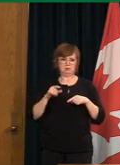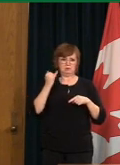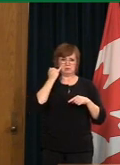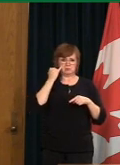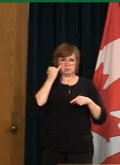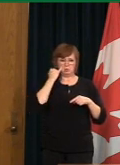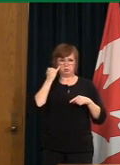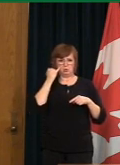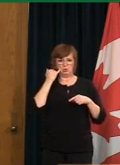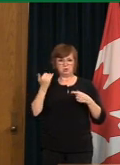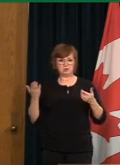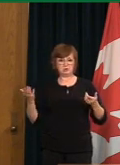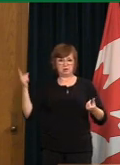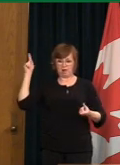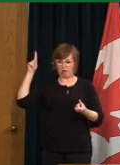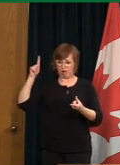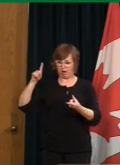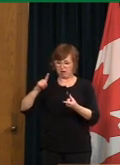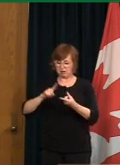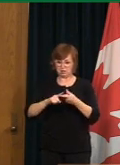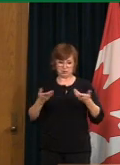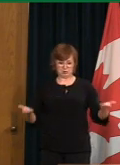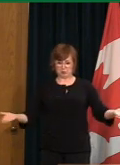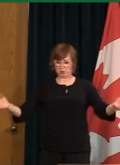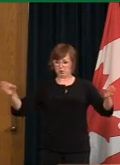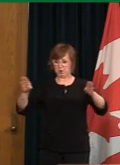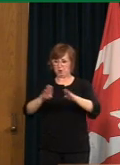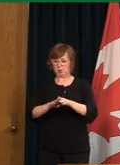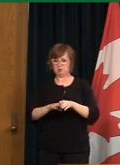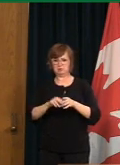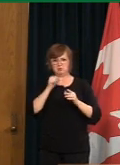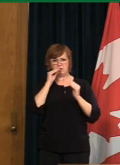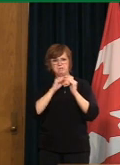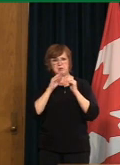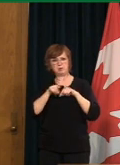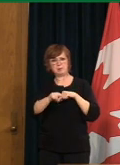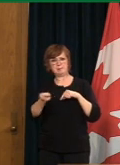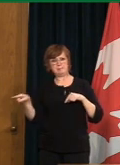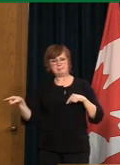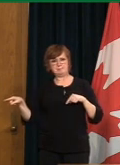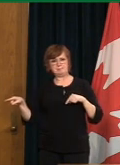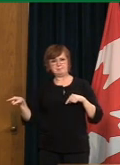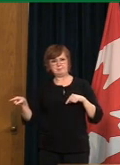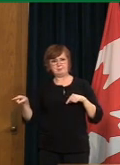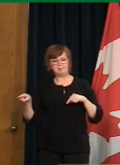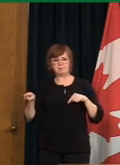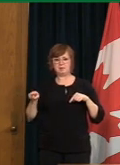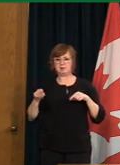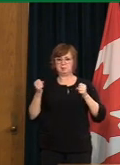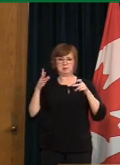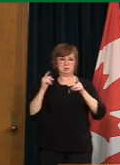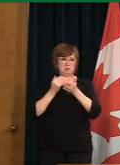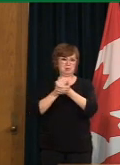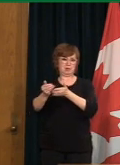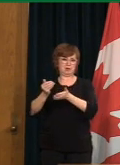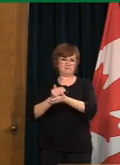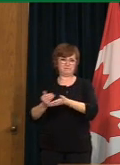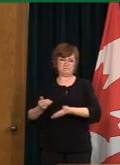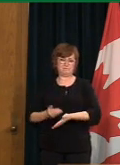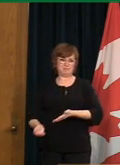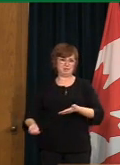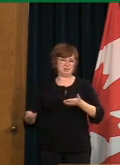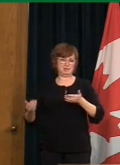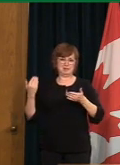work. Yes, that is what we did temporarily this past spring. We took a very sweeping, broad